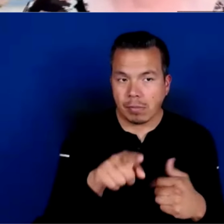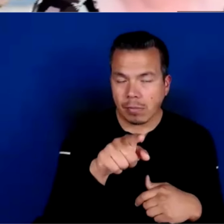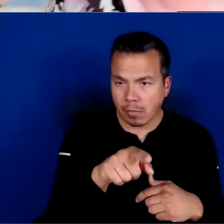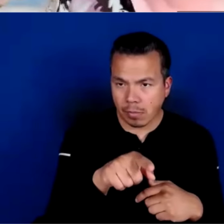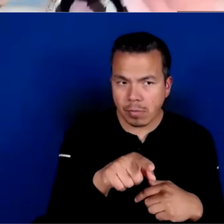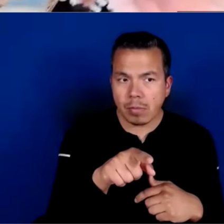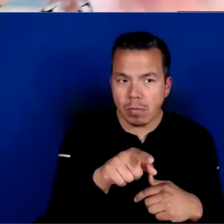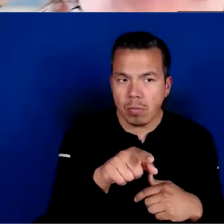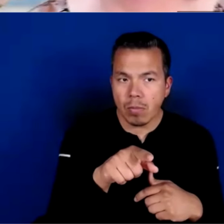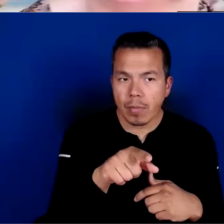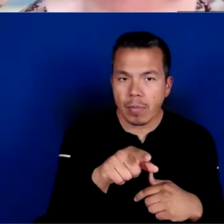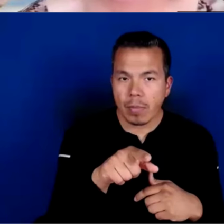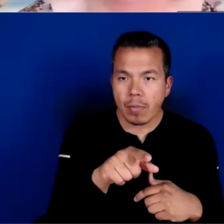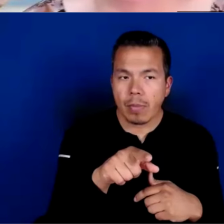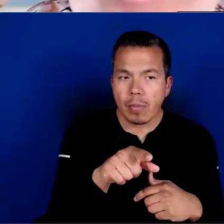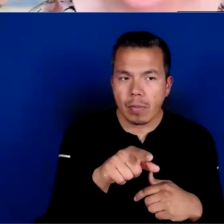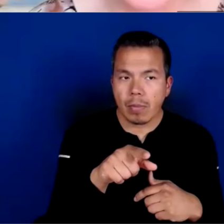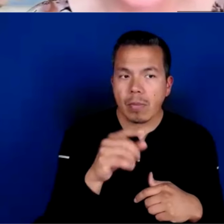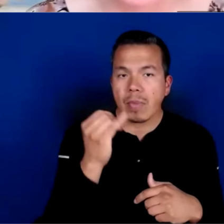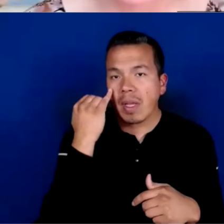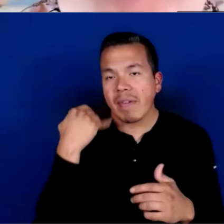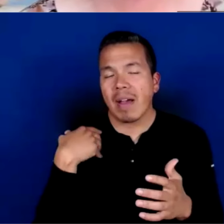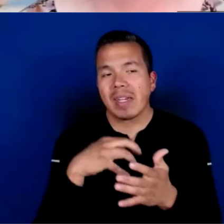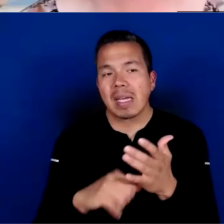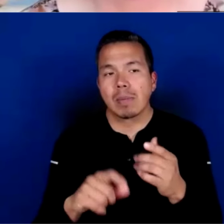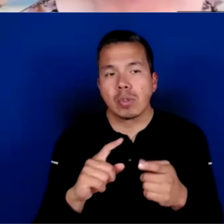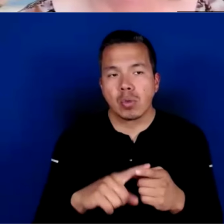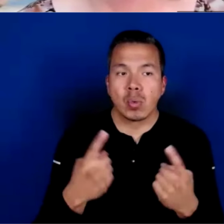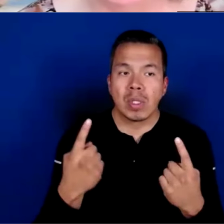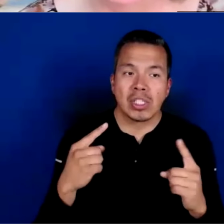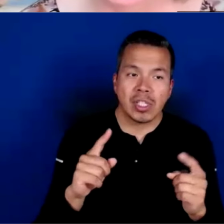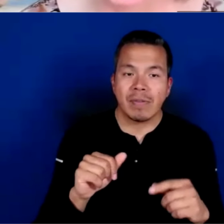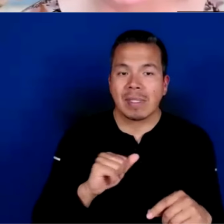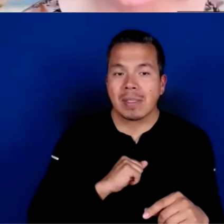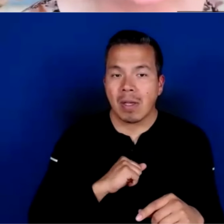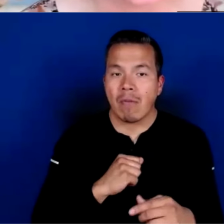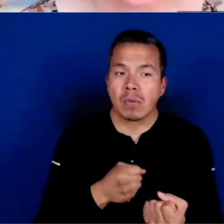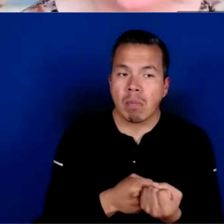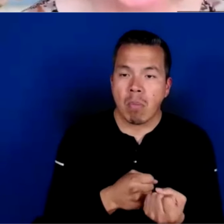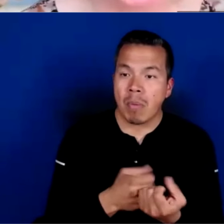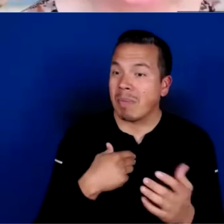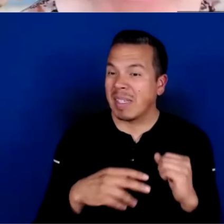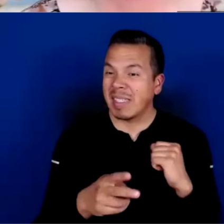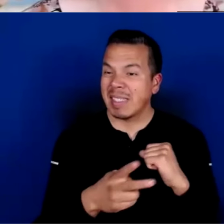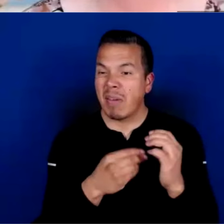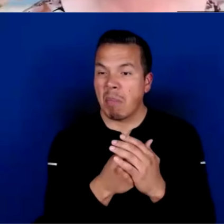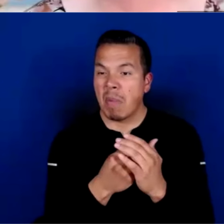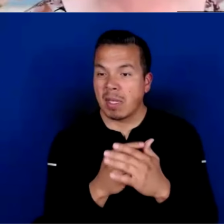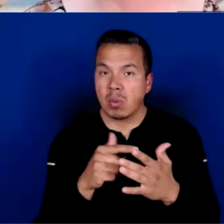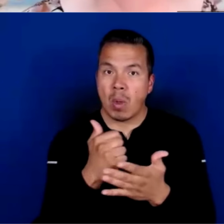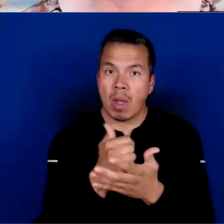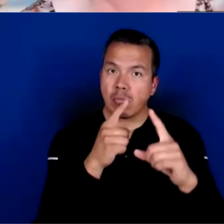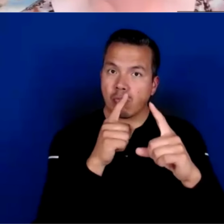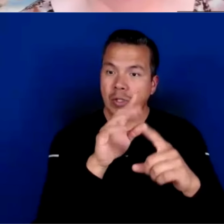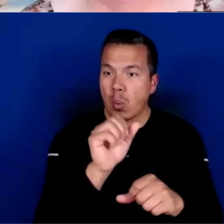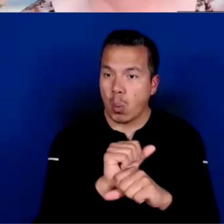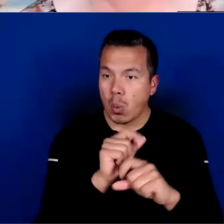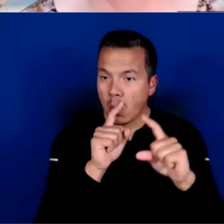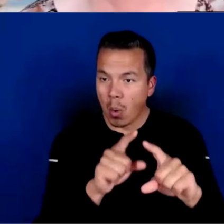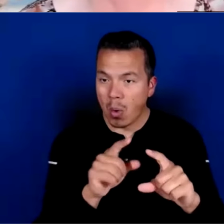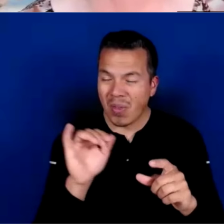deduction if somebody has a plan to achieve self-support. Maybe you're saving money to help you reach your work goal. You can deduct